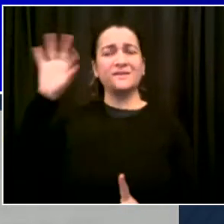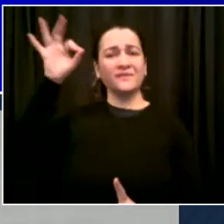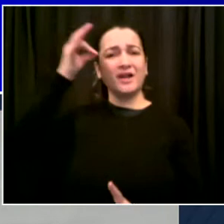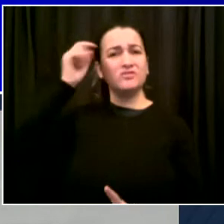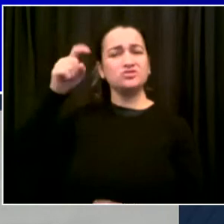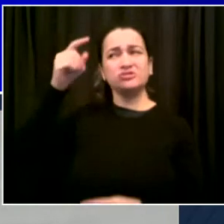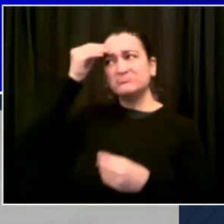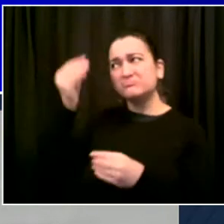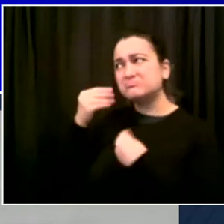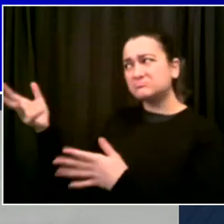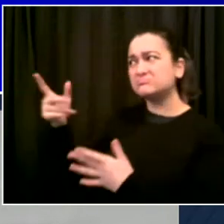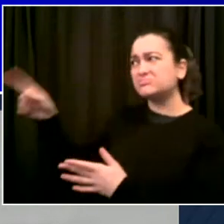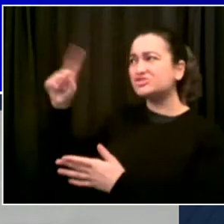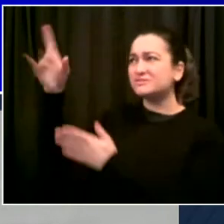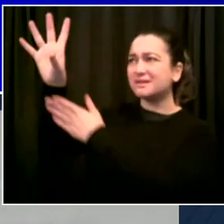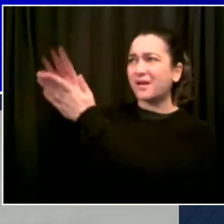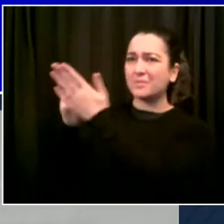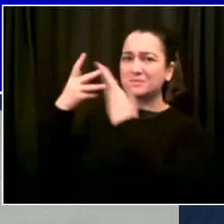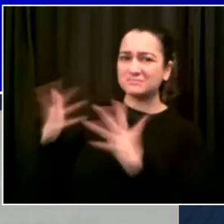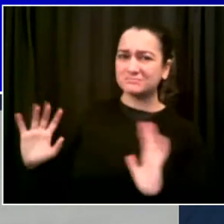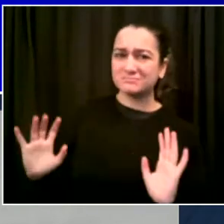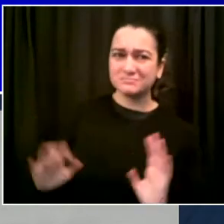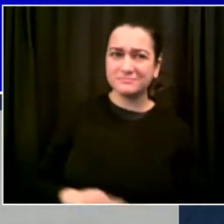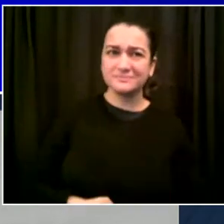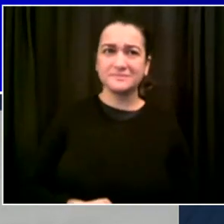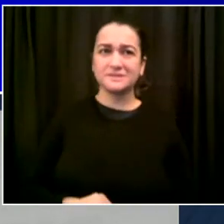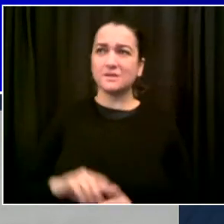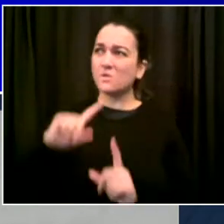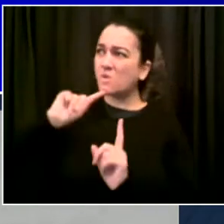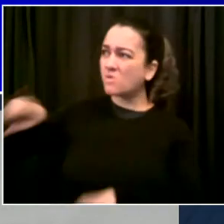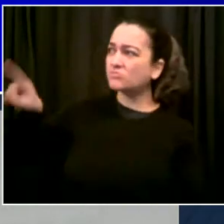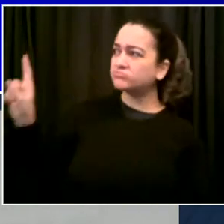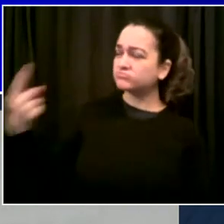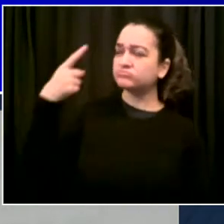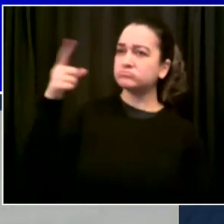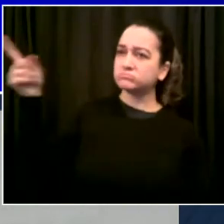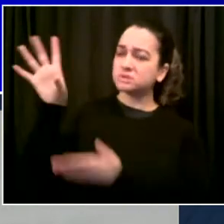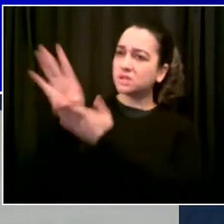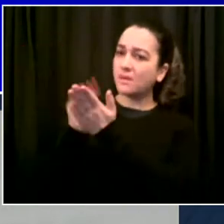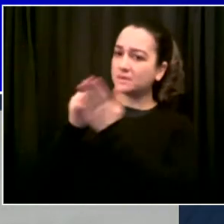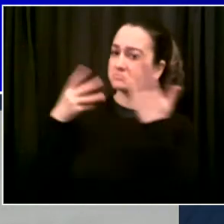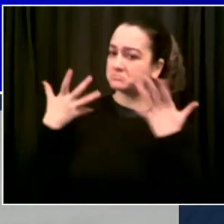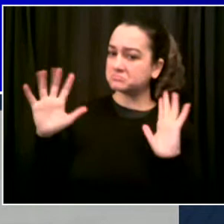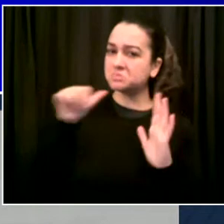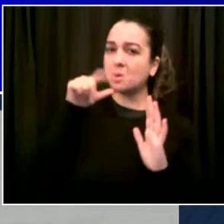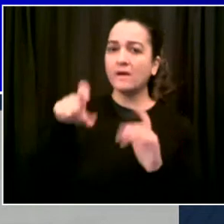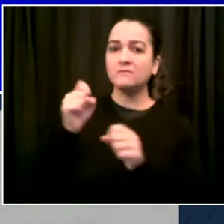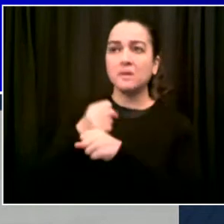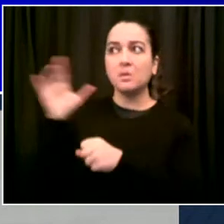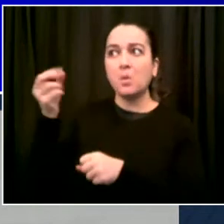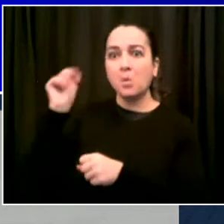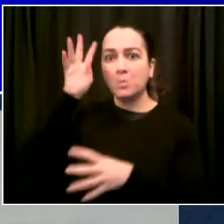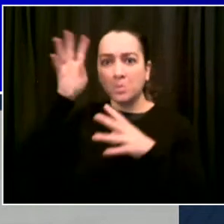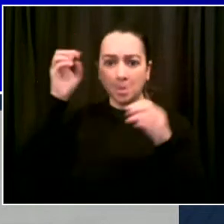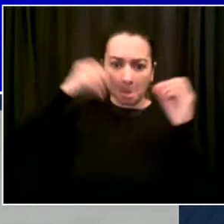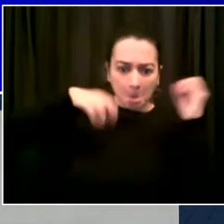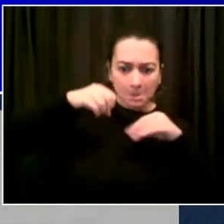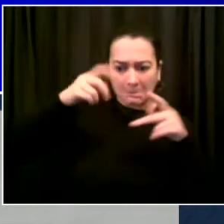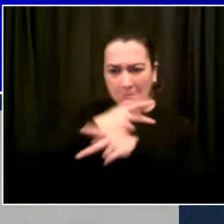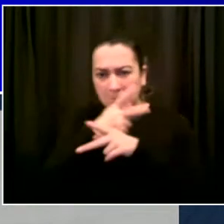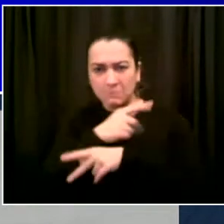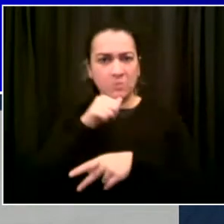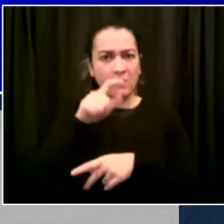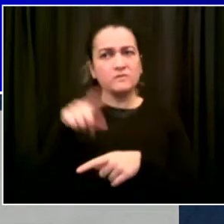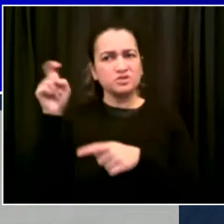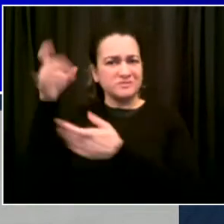stop fascism, save lives. Companies understood they had to step up. They had to do whatever it took.